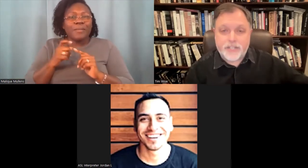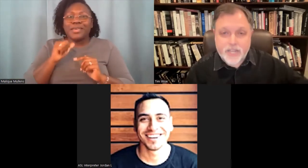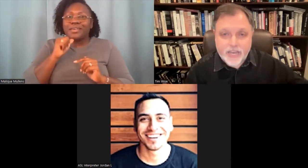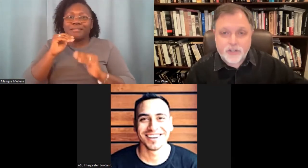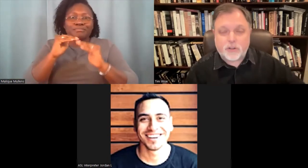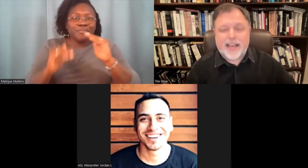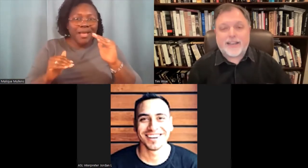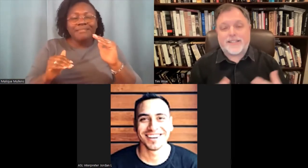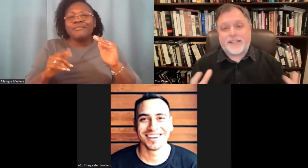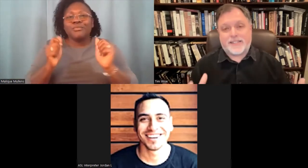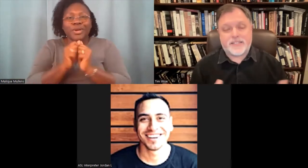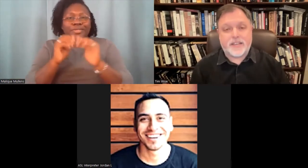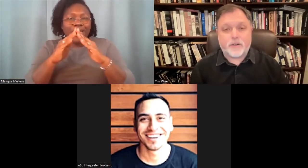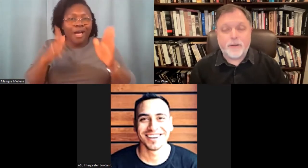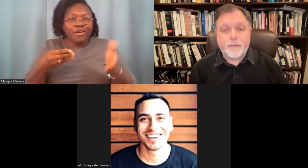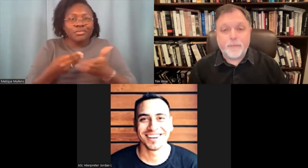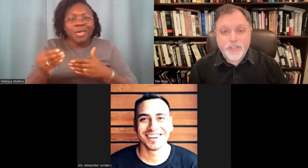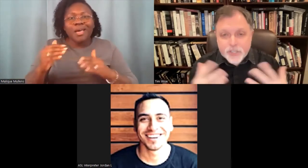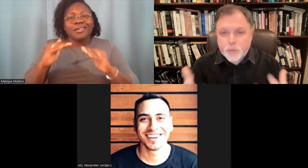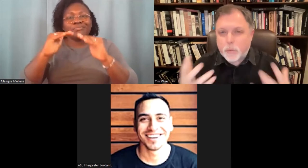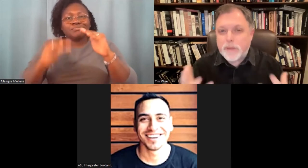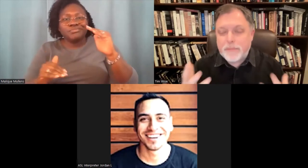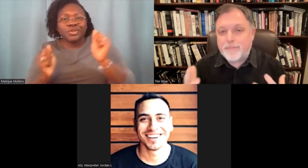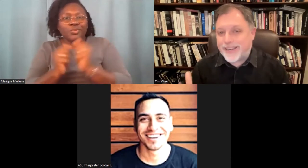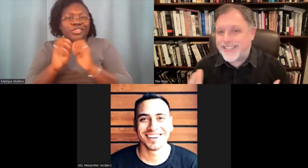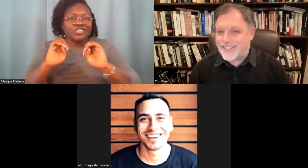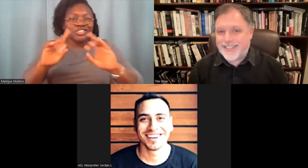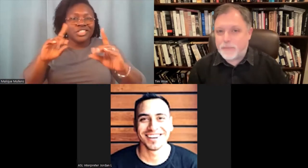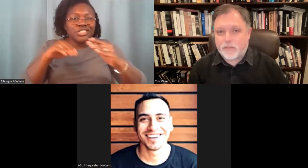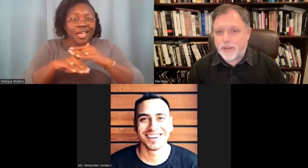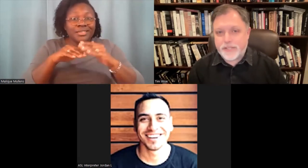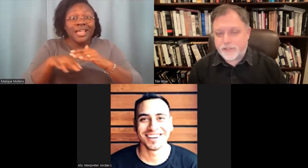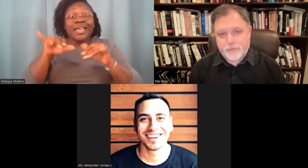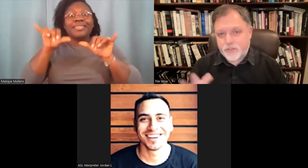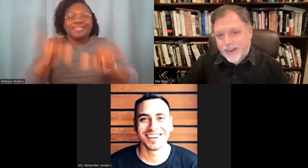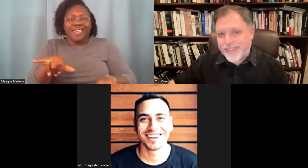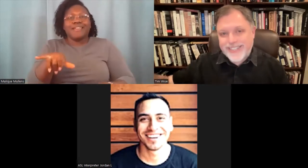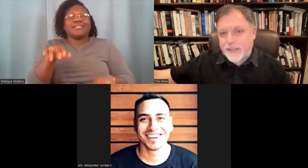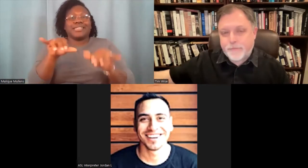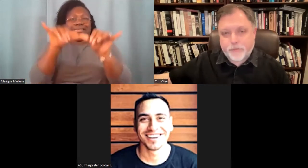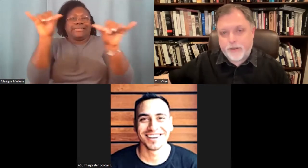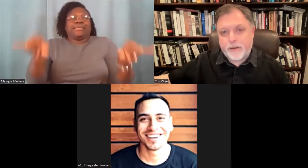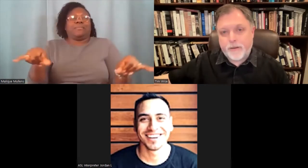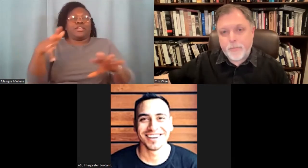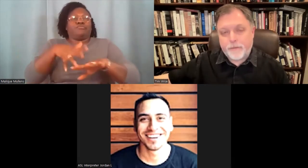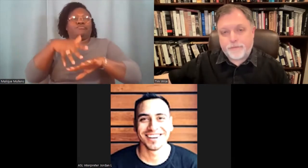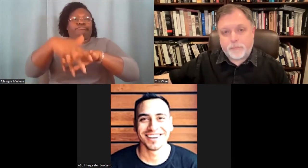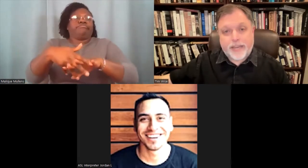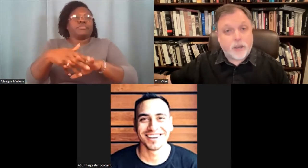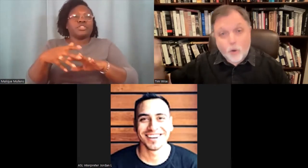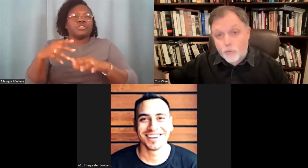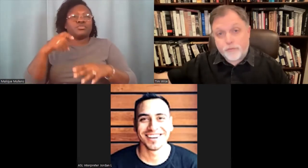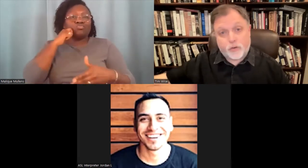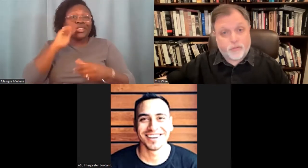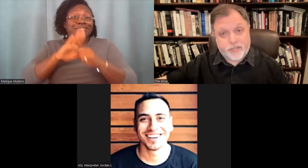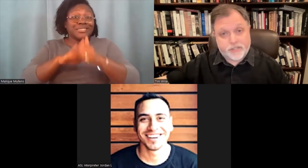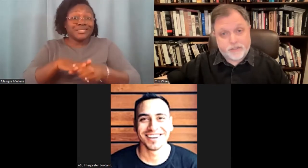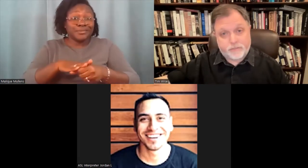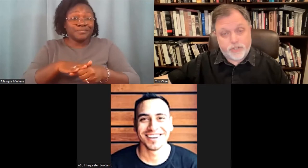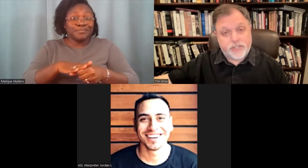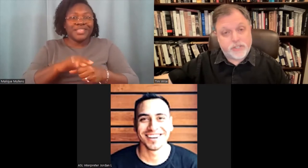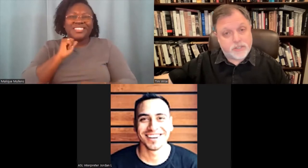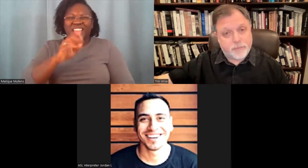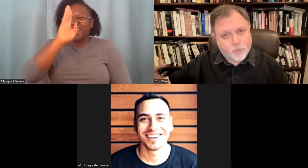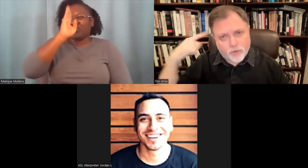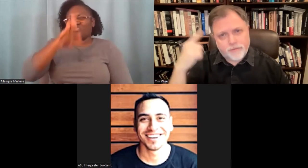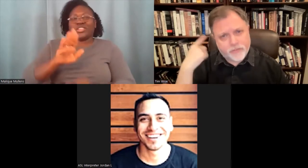unequal educational access, et cetera. This is what we mean by systemic racism. It's very different from like overt racism,